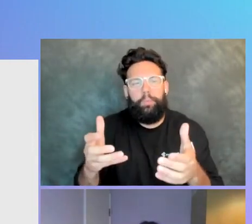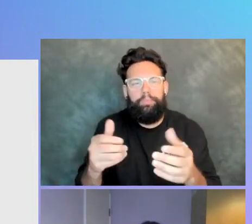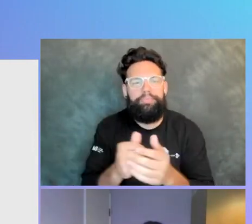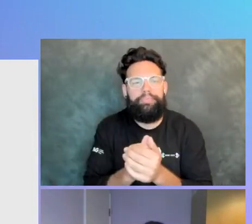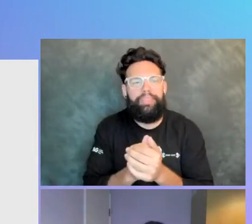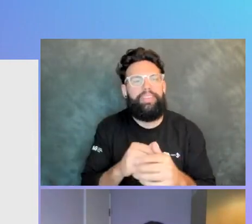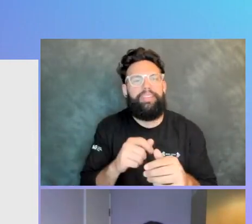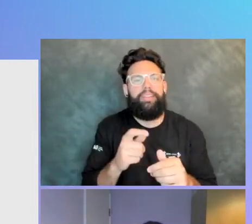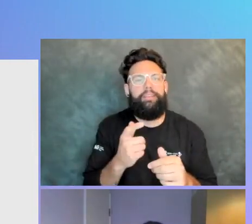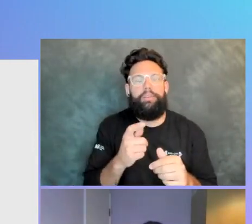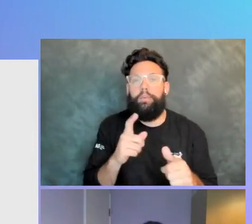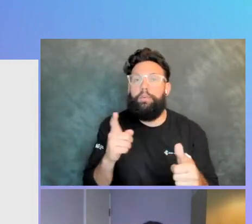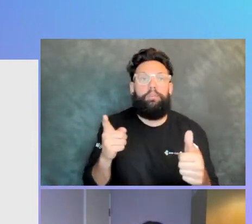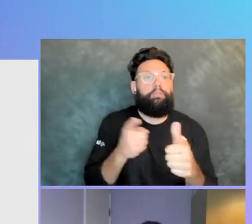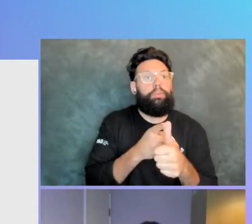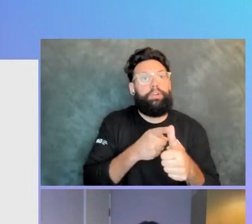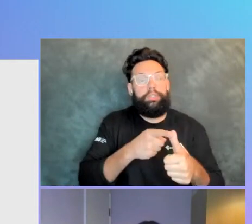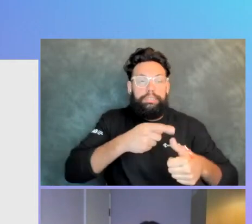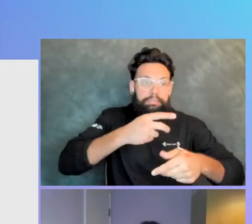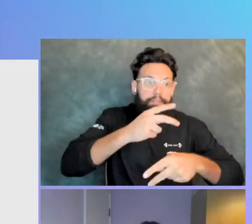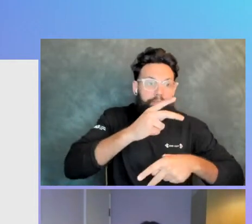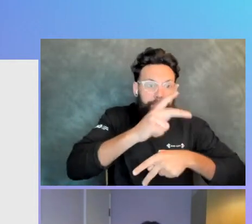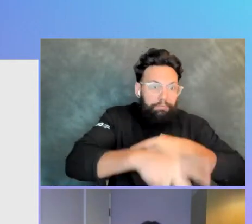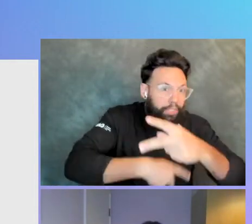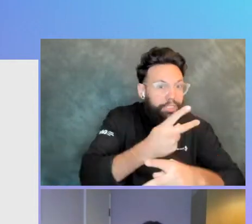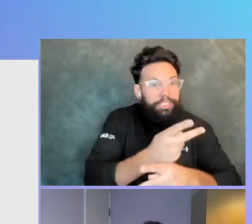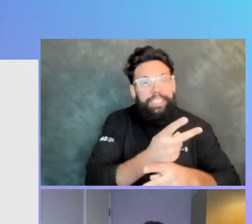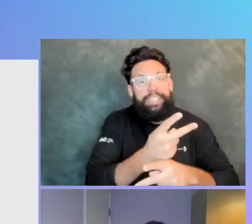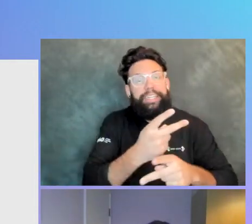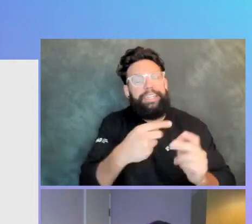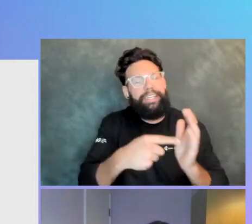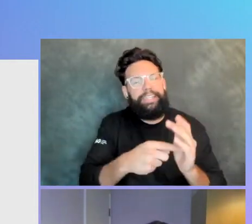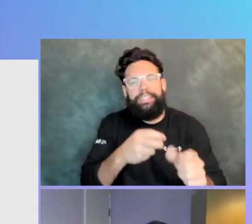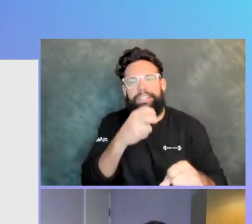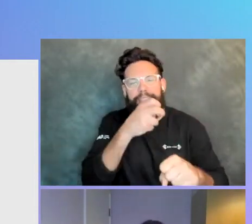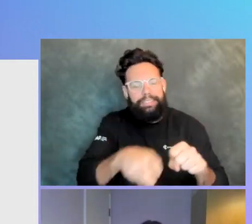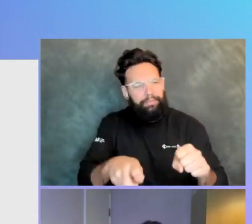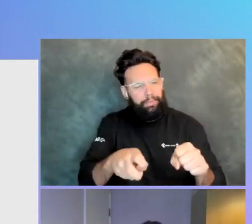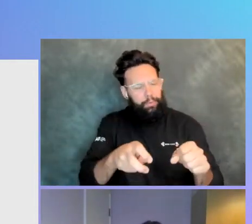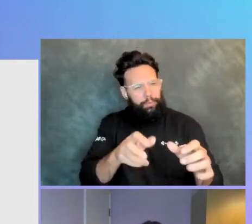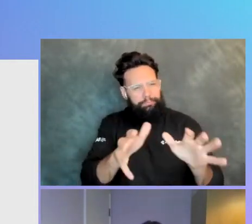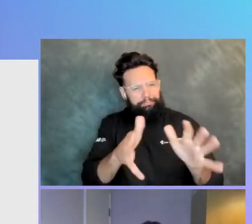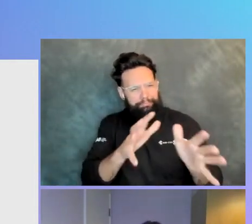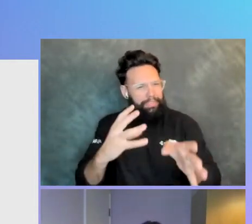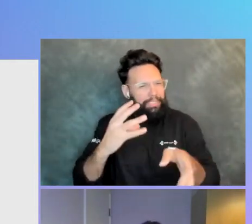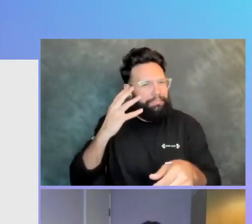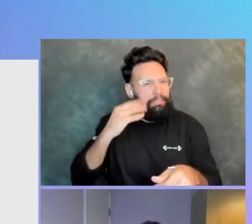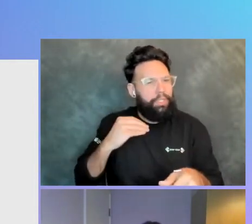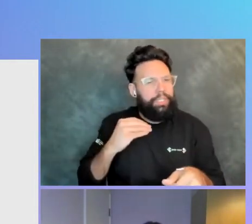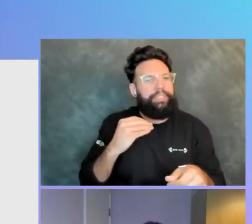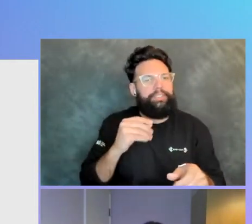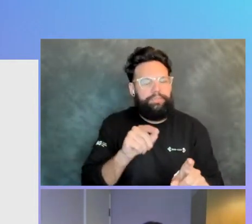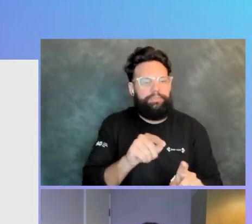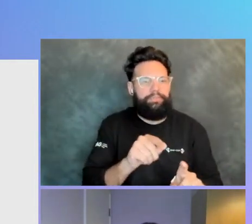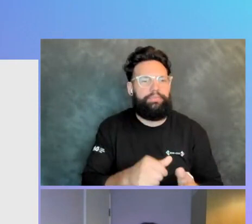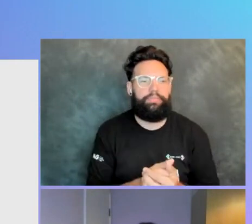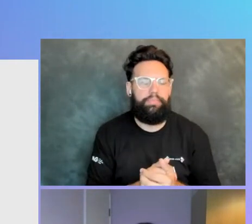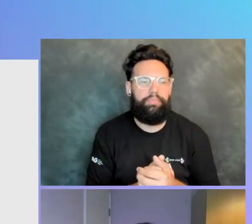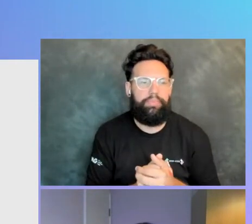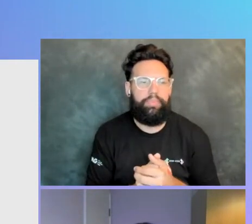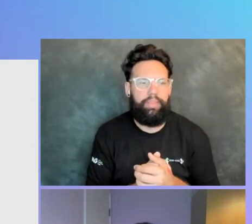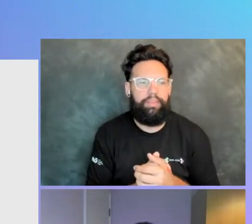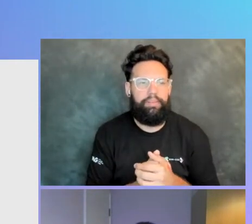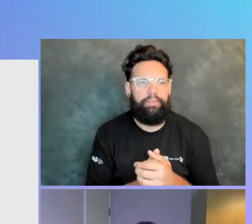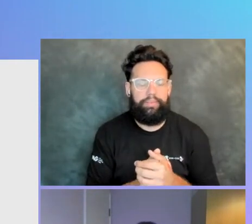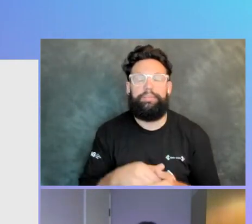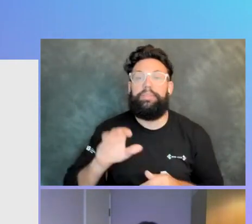technology often can't navigate a temporary prototype that has been created for the sake of a research session. Figma